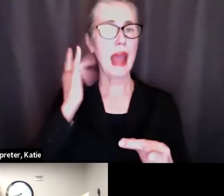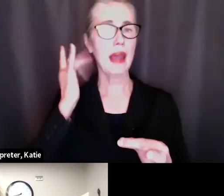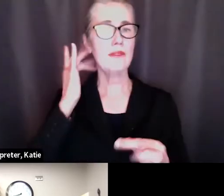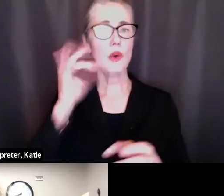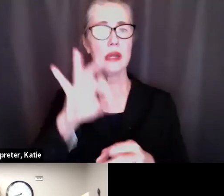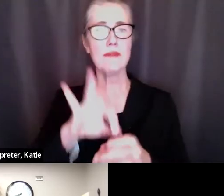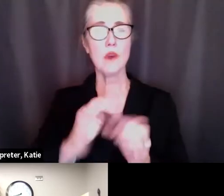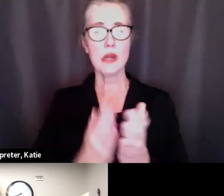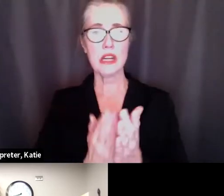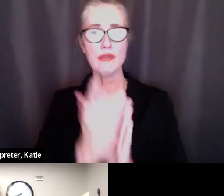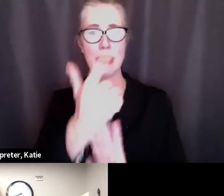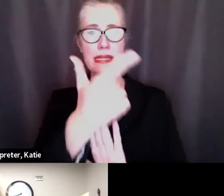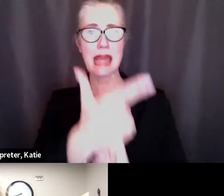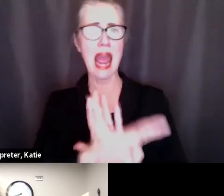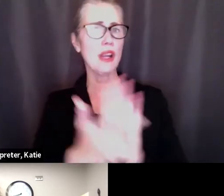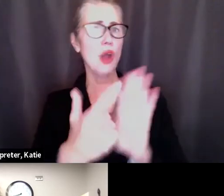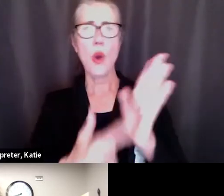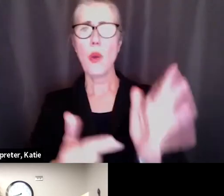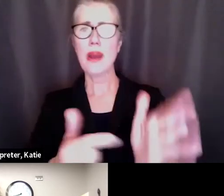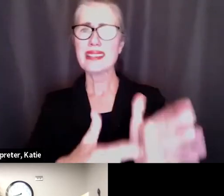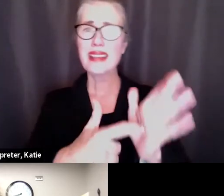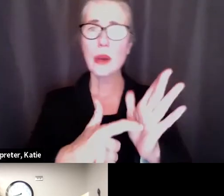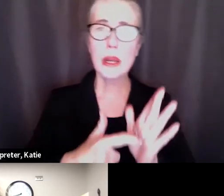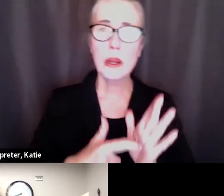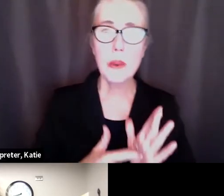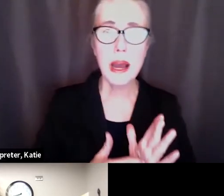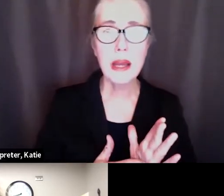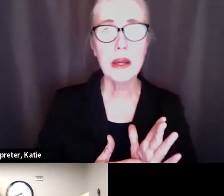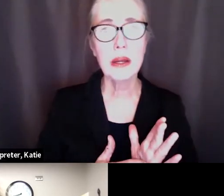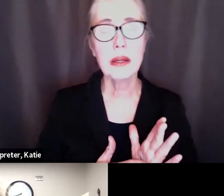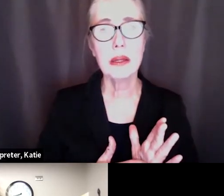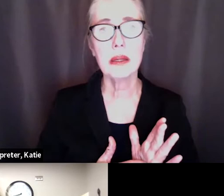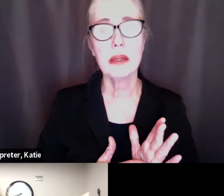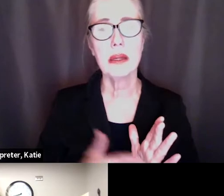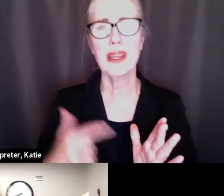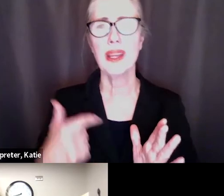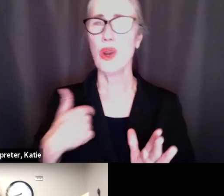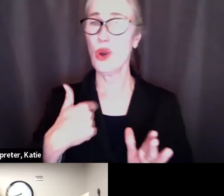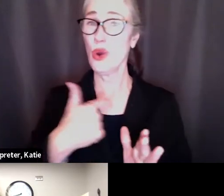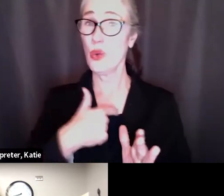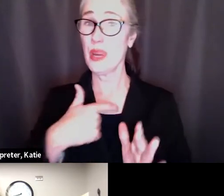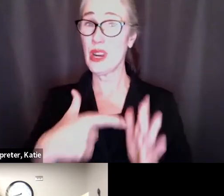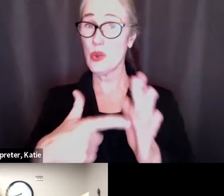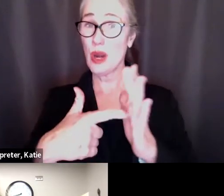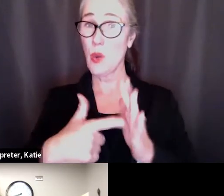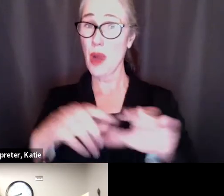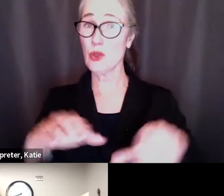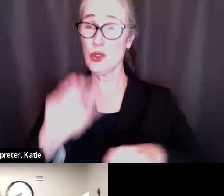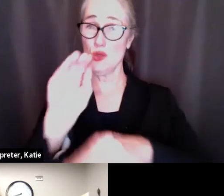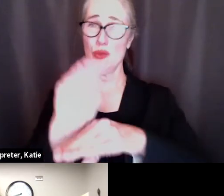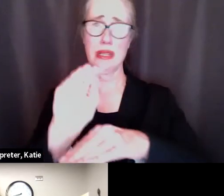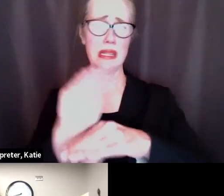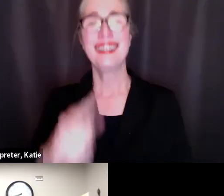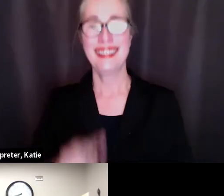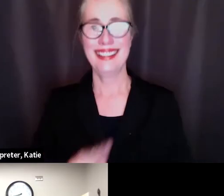it requires and what are we absolutely required to do this evening